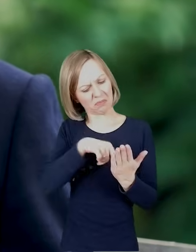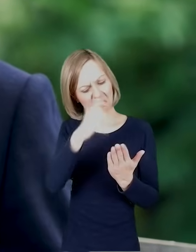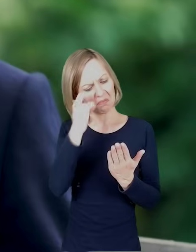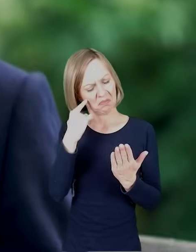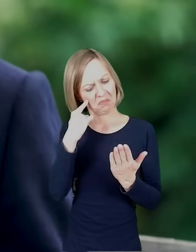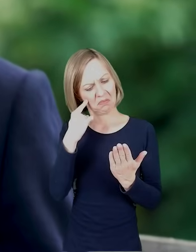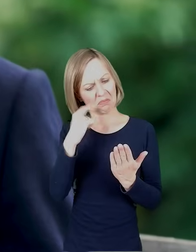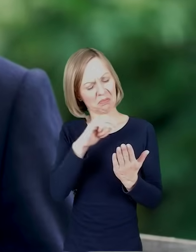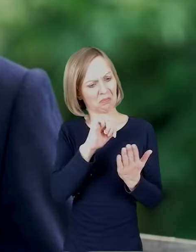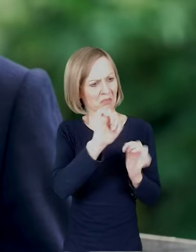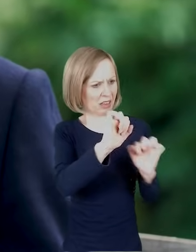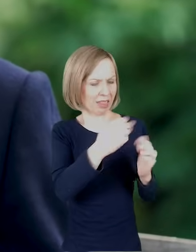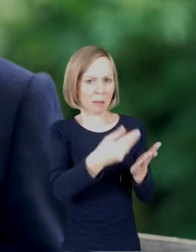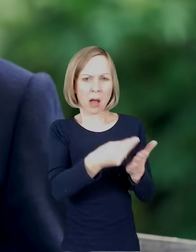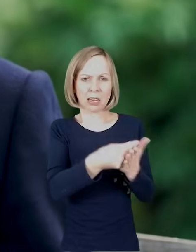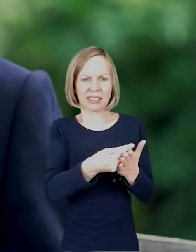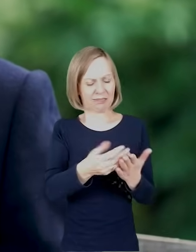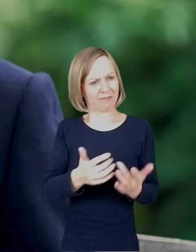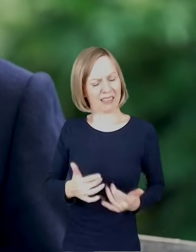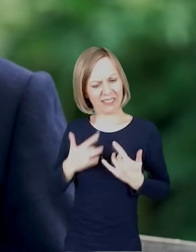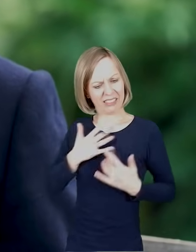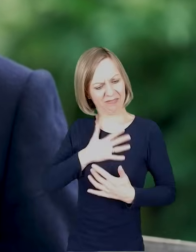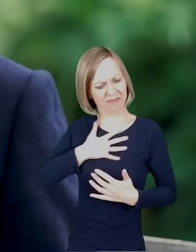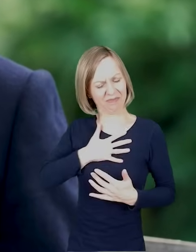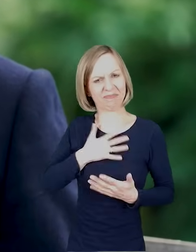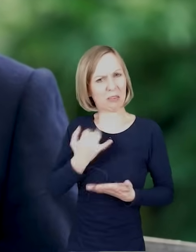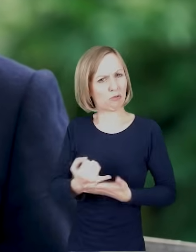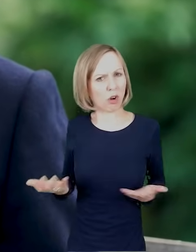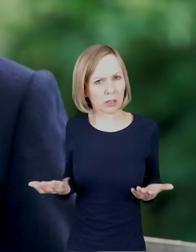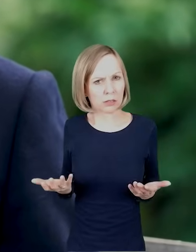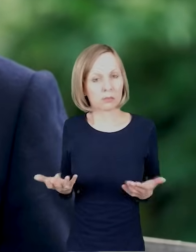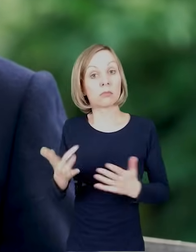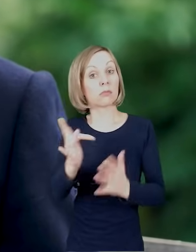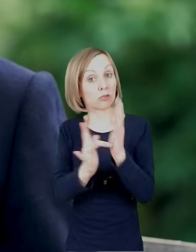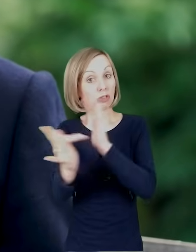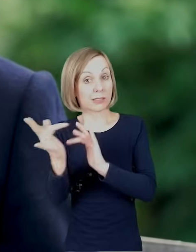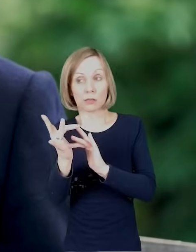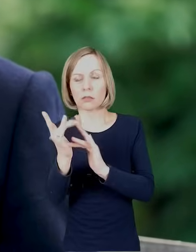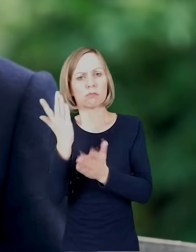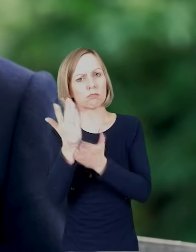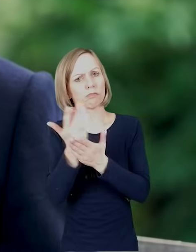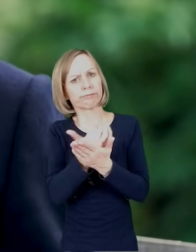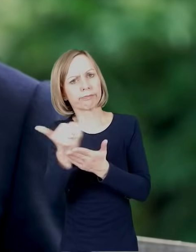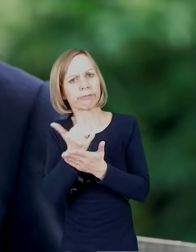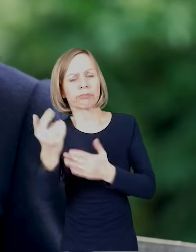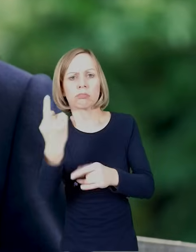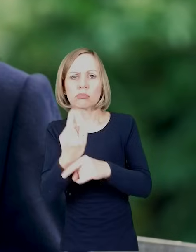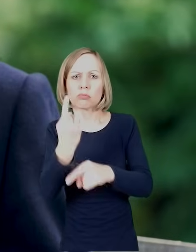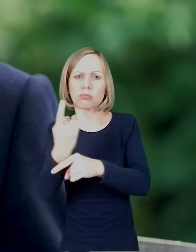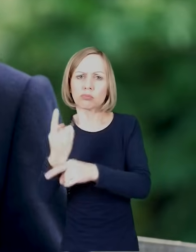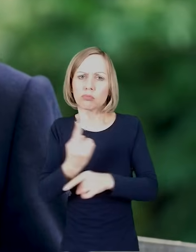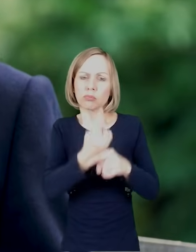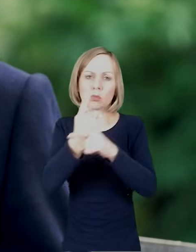Reading the parable in this way, focusing on the money the slaves were given, doesn't feel quite right to me. Jesus did